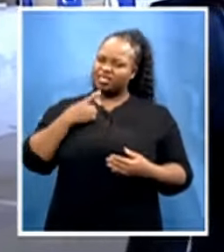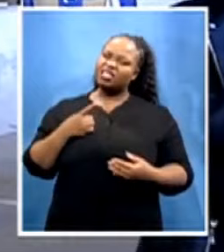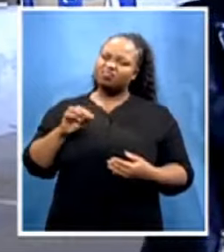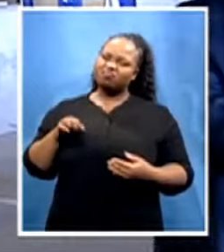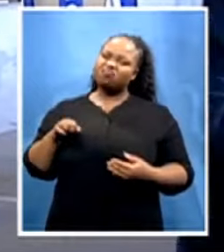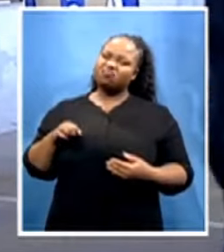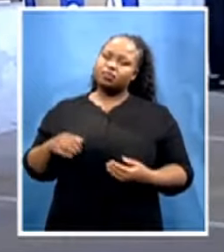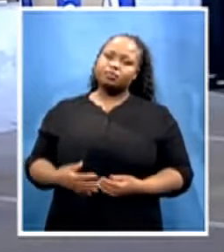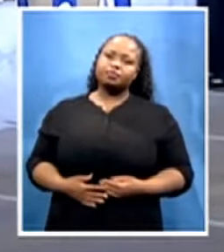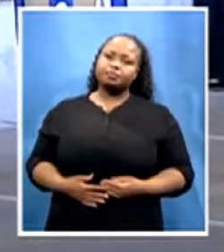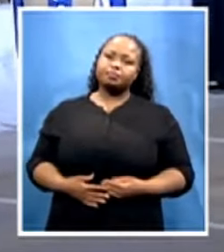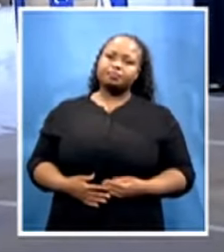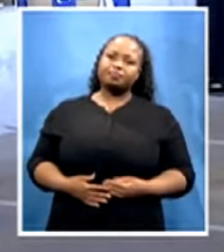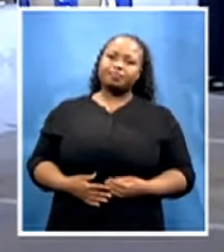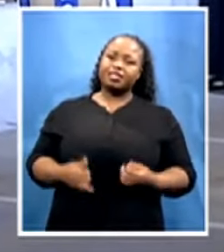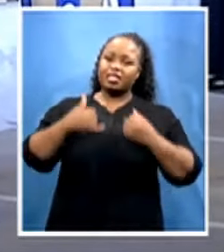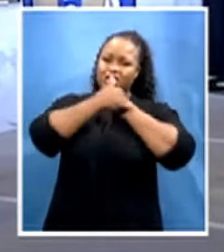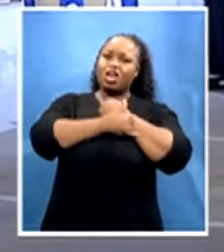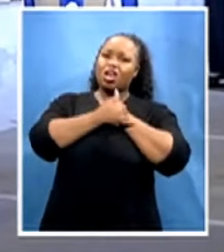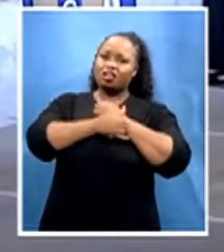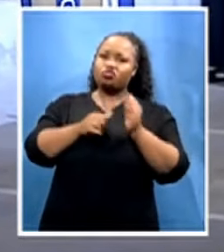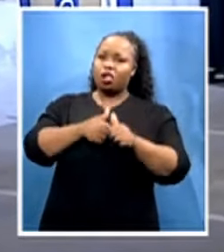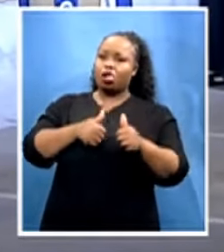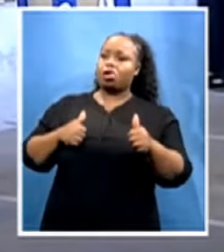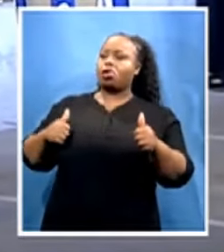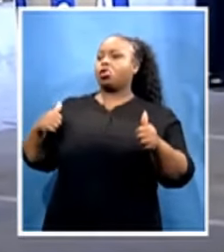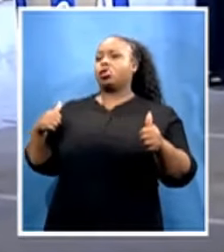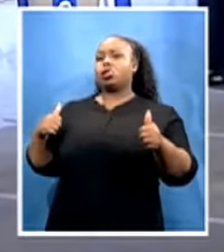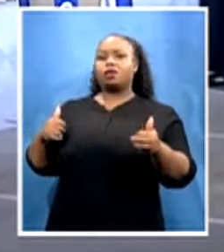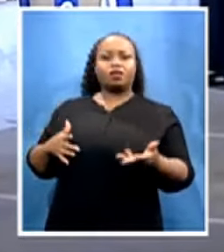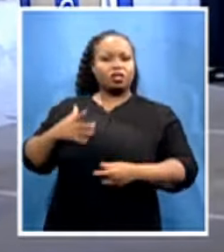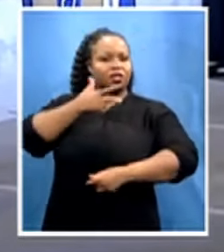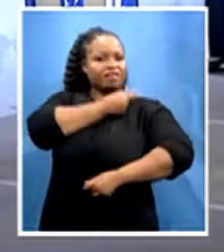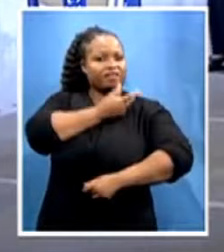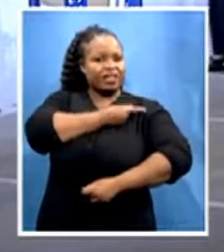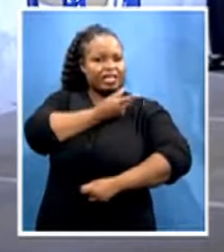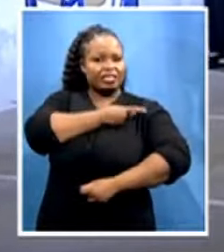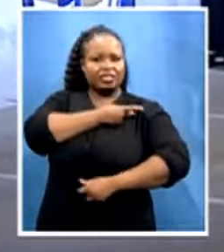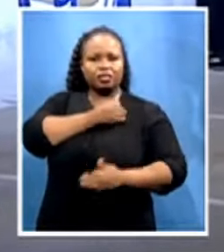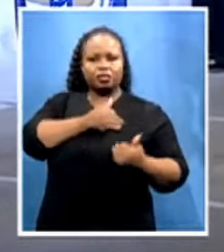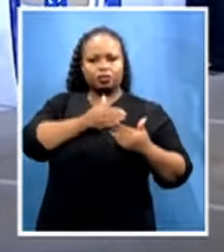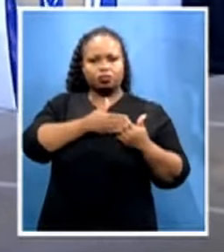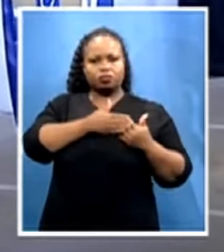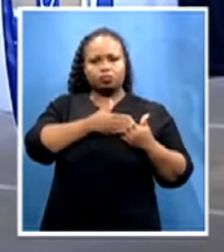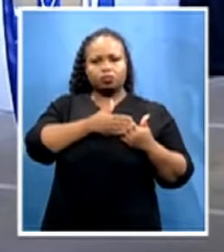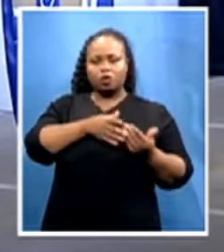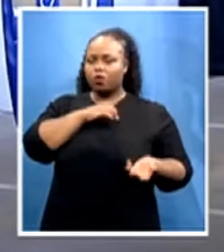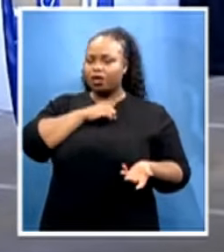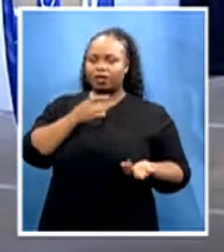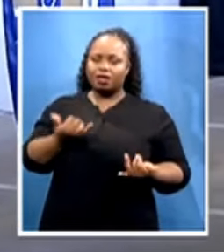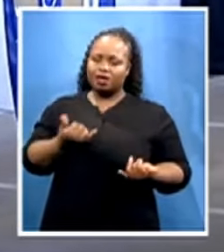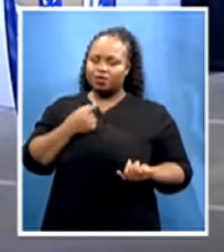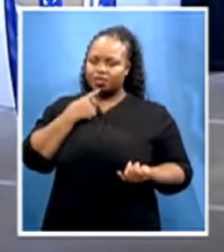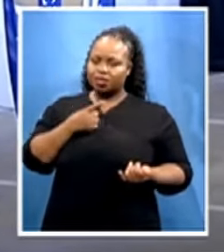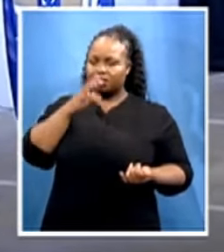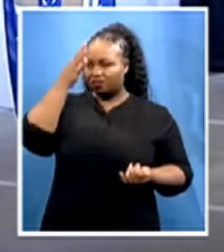lagging behind when it comes to this vaccination process. And they are pleased to the government to make sure that no